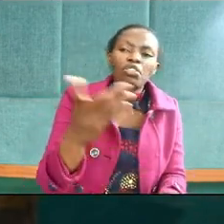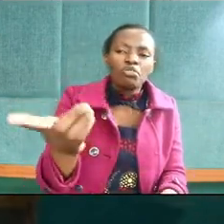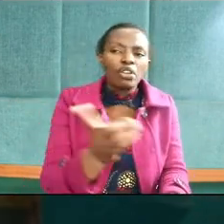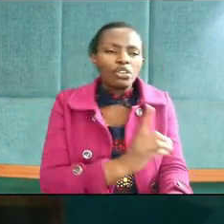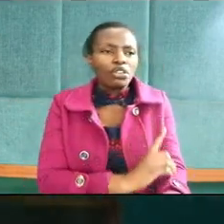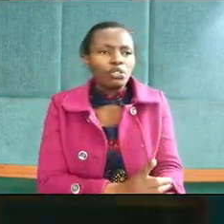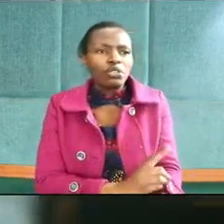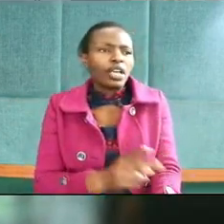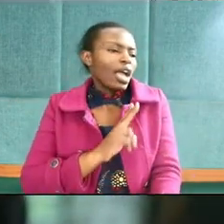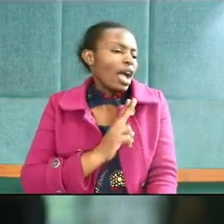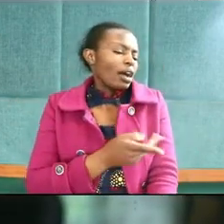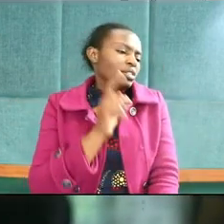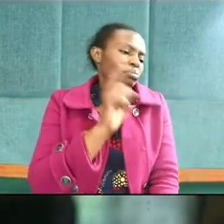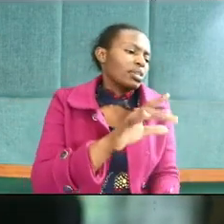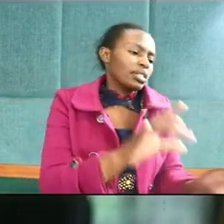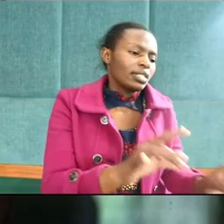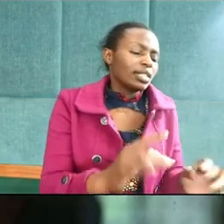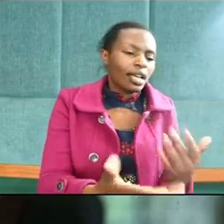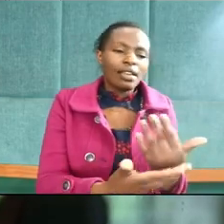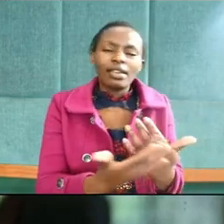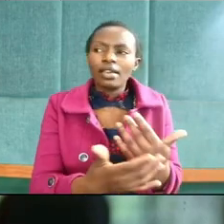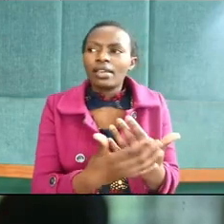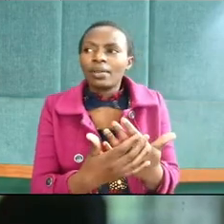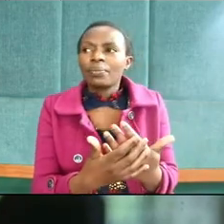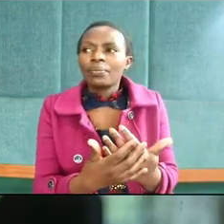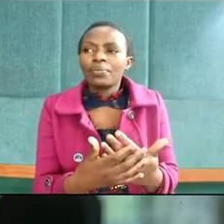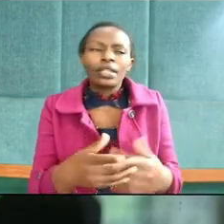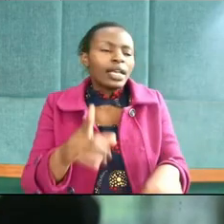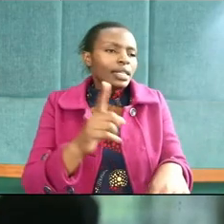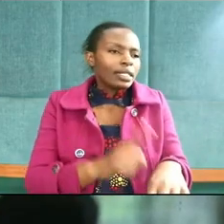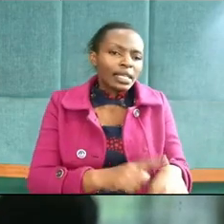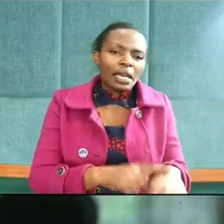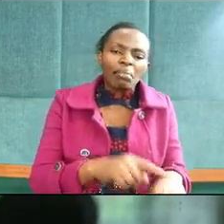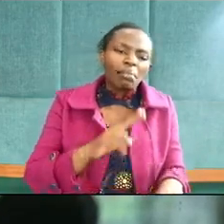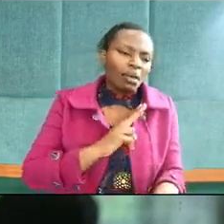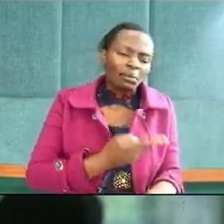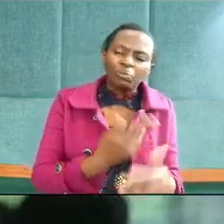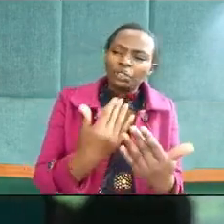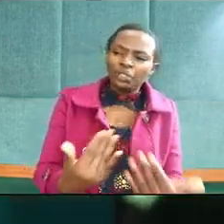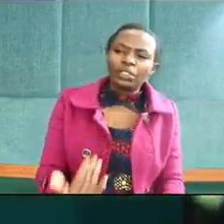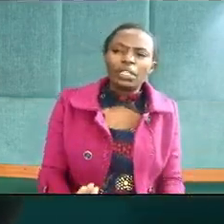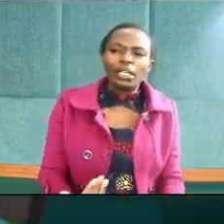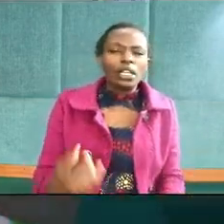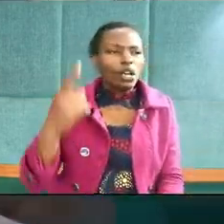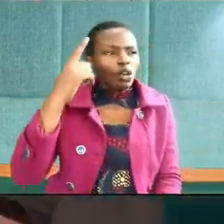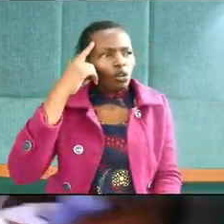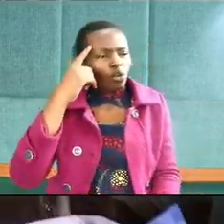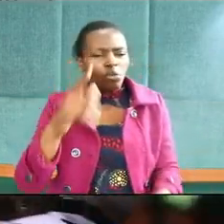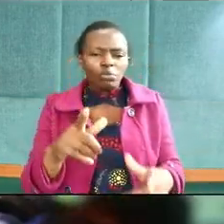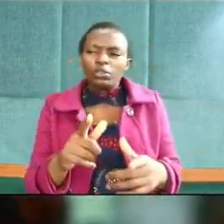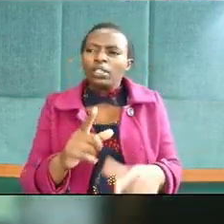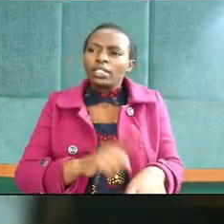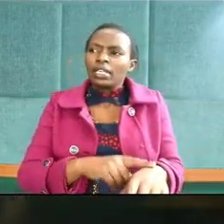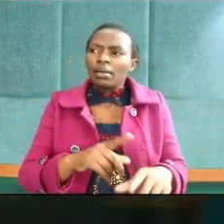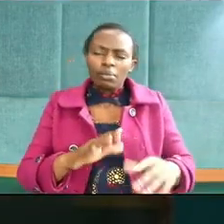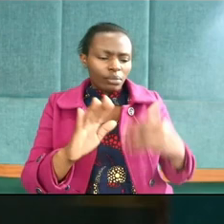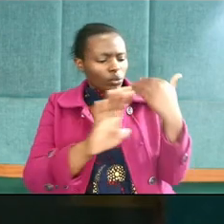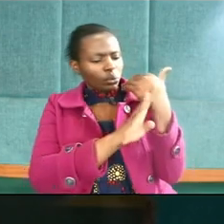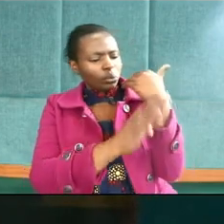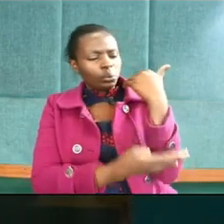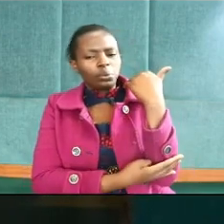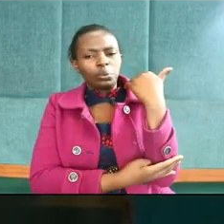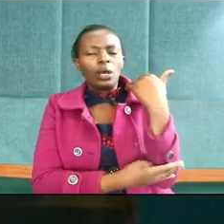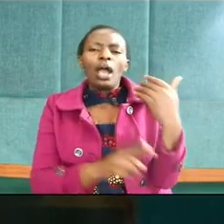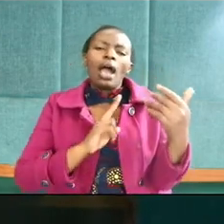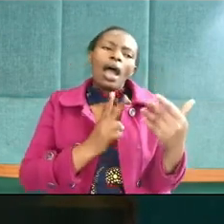we must take care from the child, from the time we know we are expecting a child, we begin the